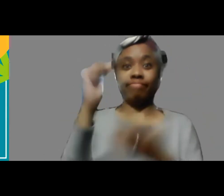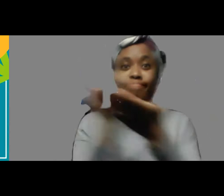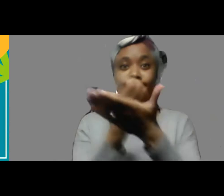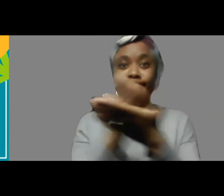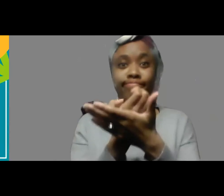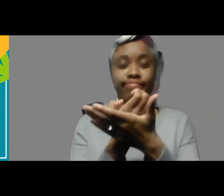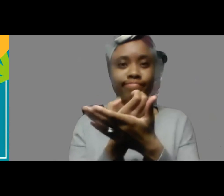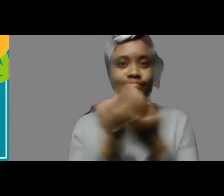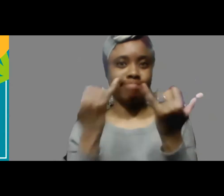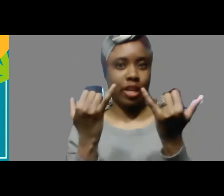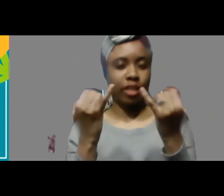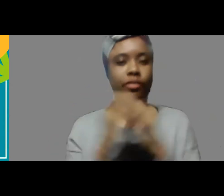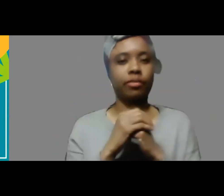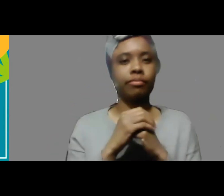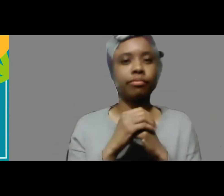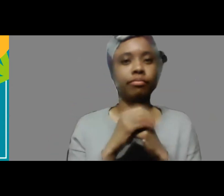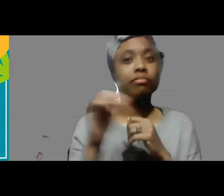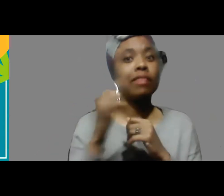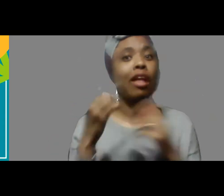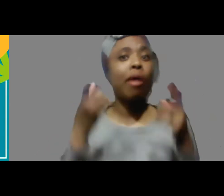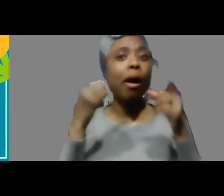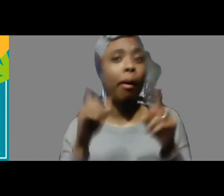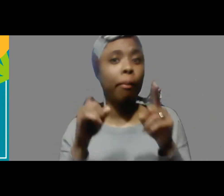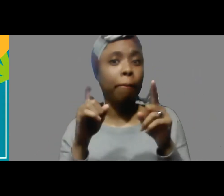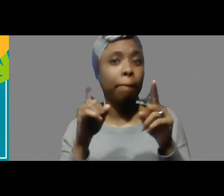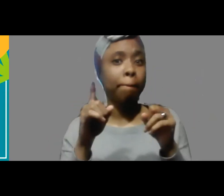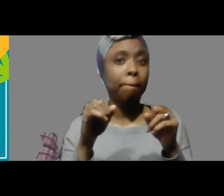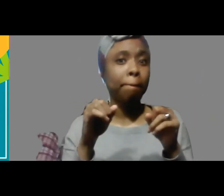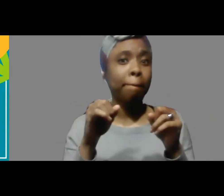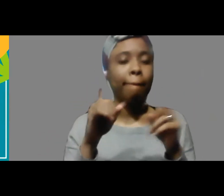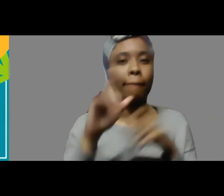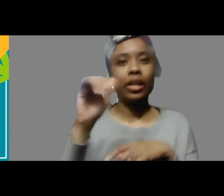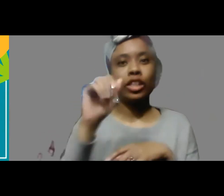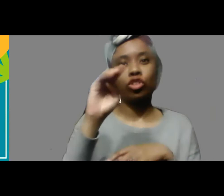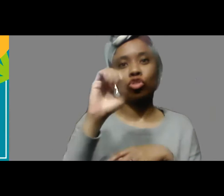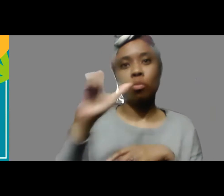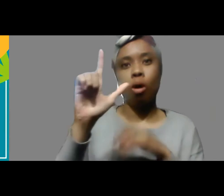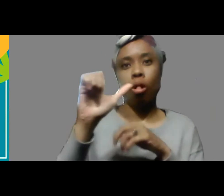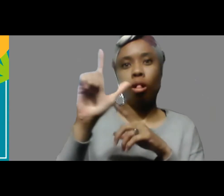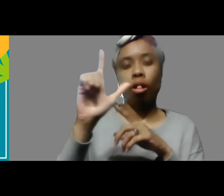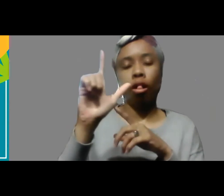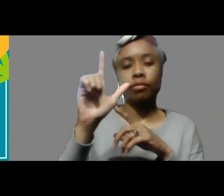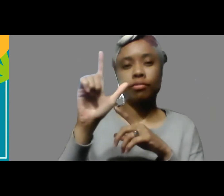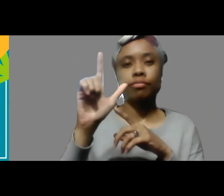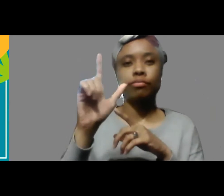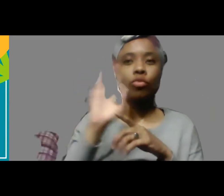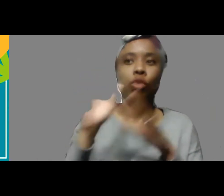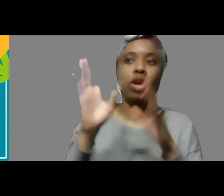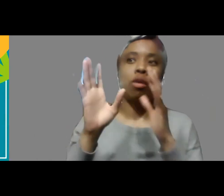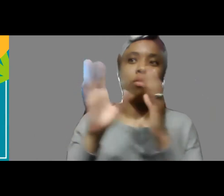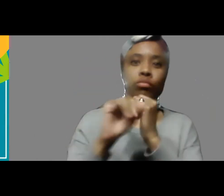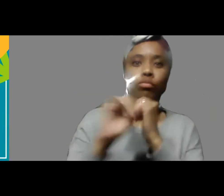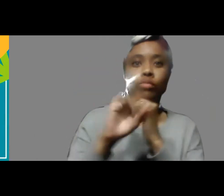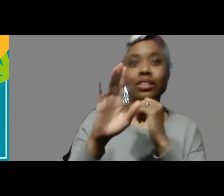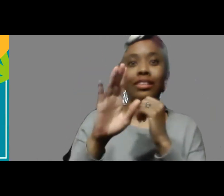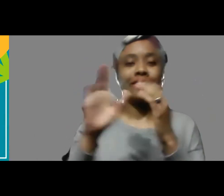so one of the other things that's happening is that Jamal Bowman is going to be releasing next Monday